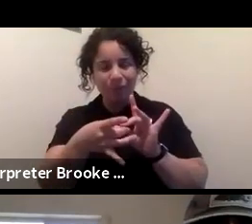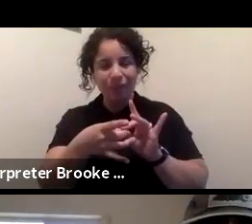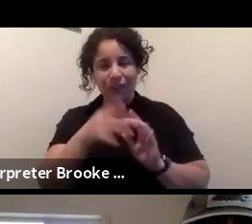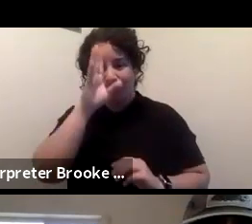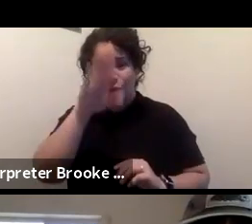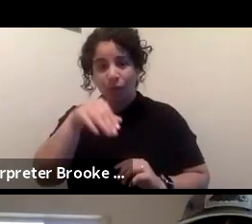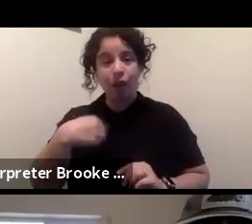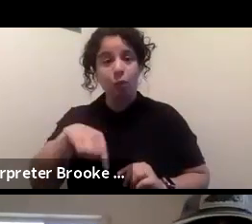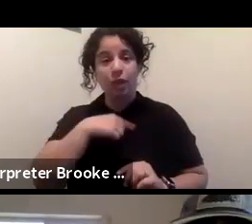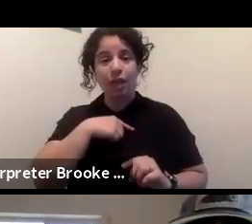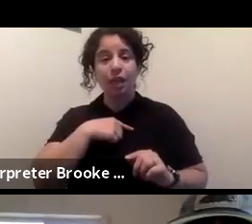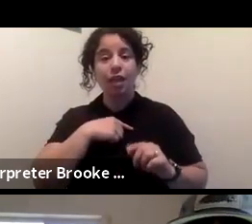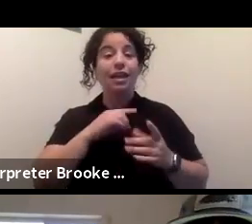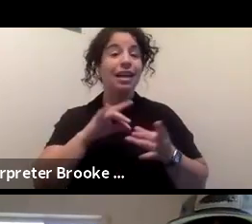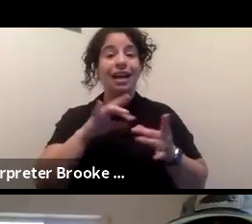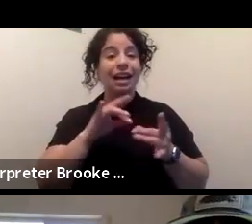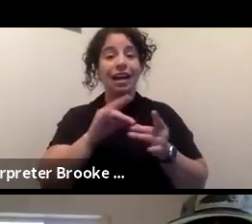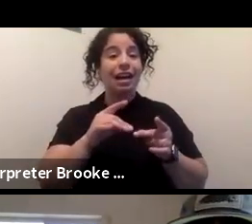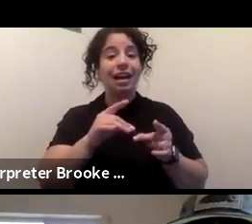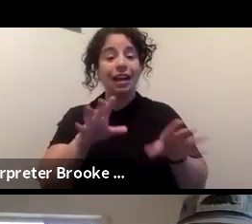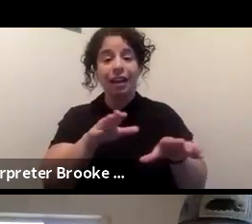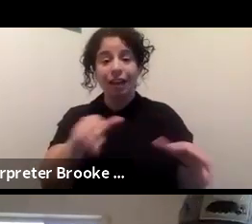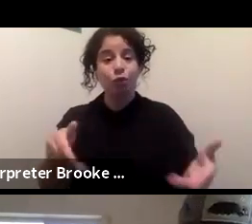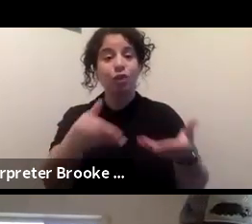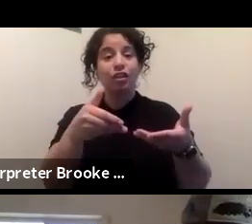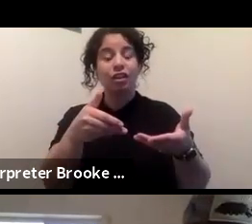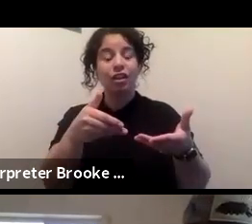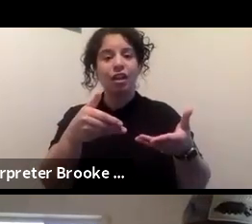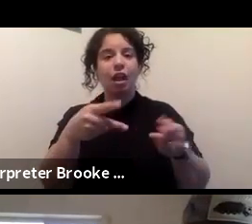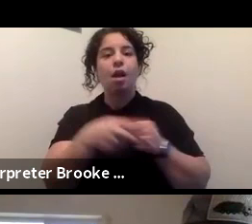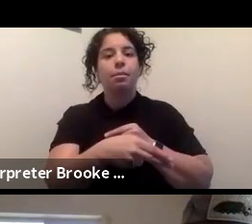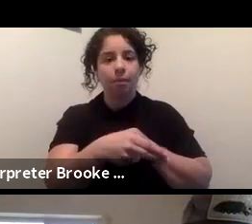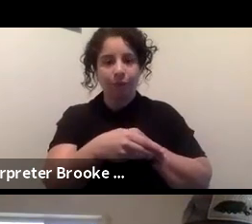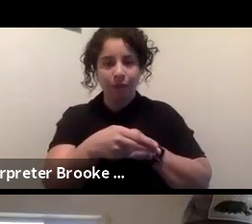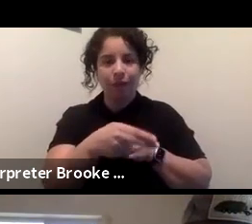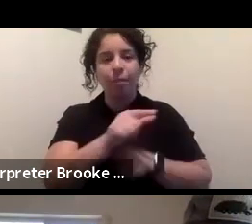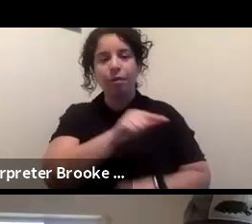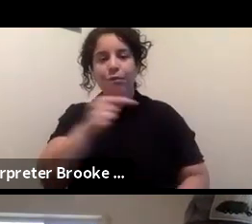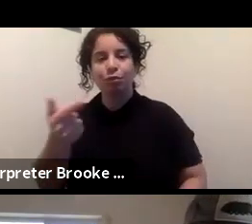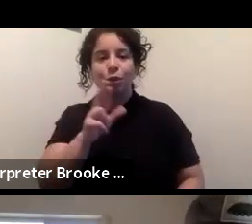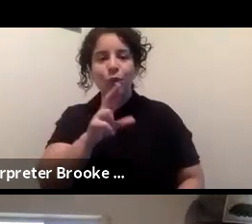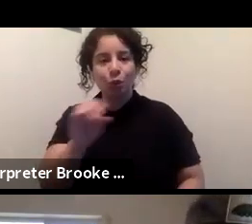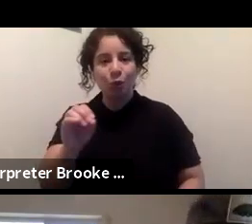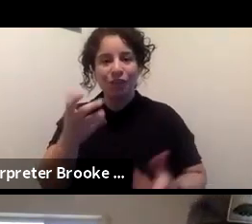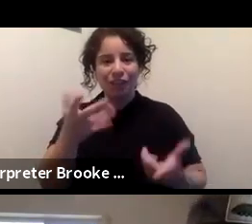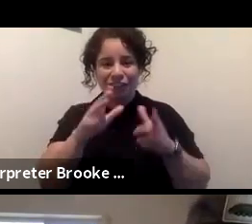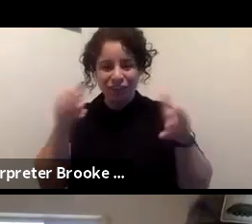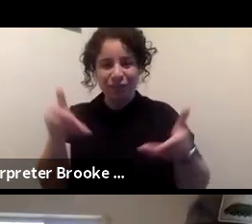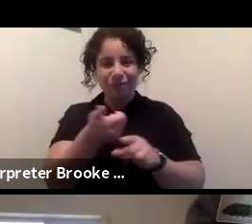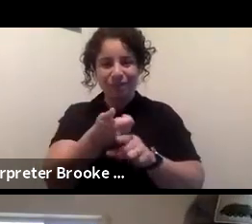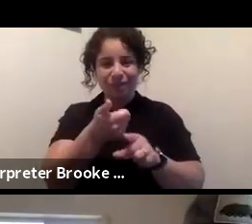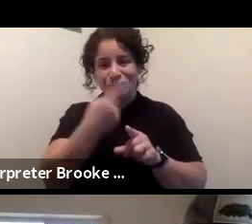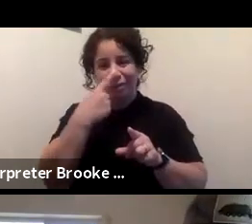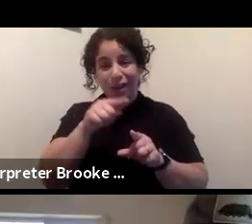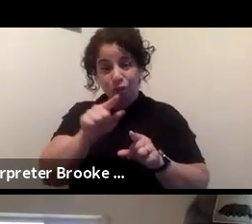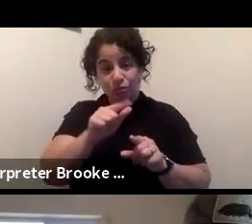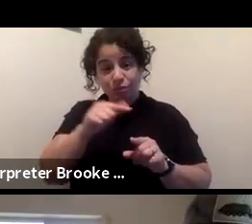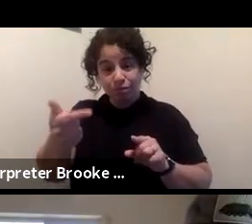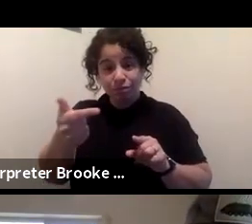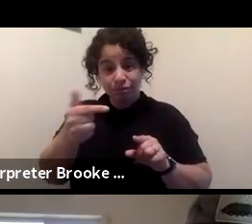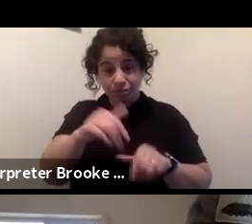right as you were giving that introduction. Rue introduced themselves. So if you just want to pick up from where you